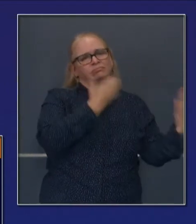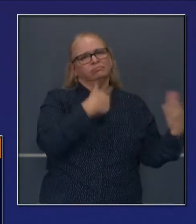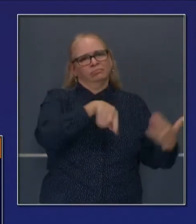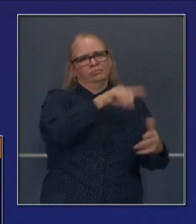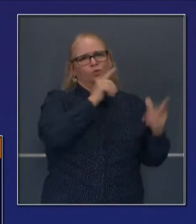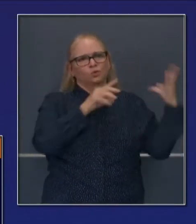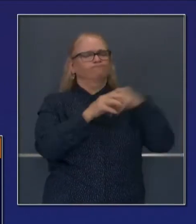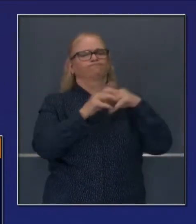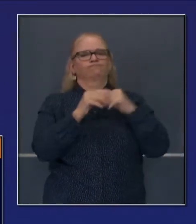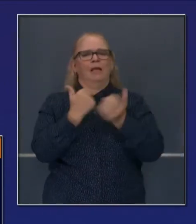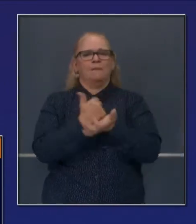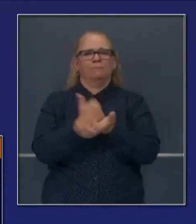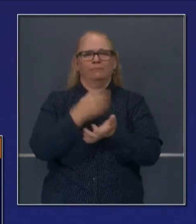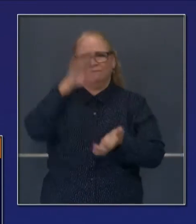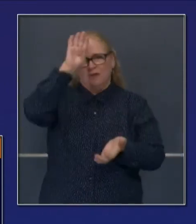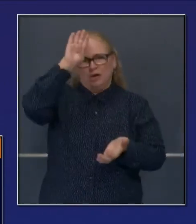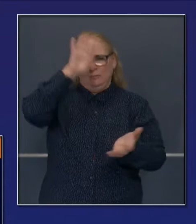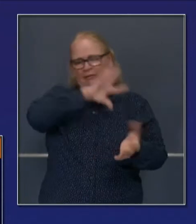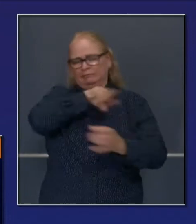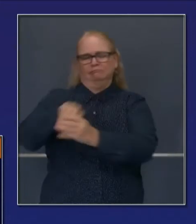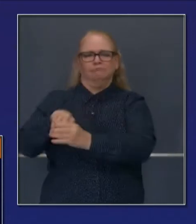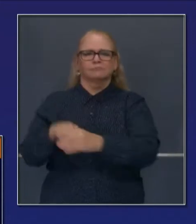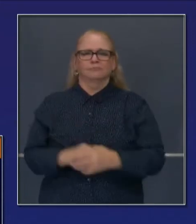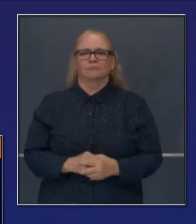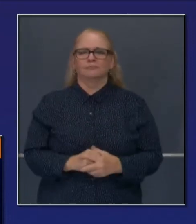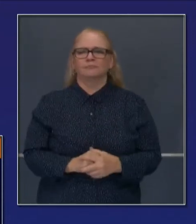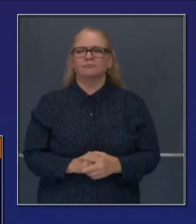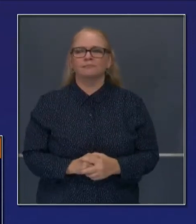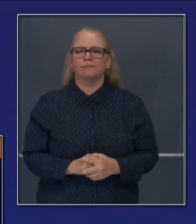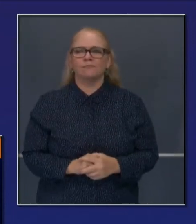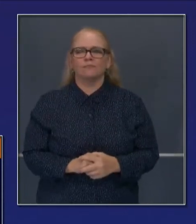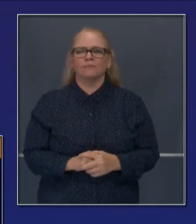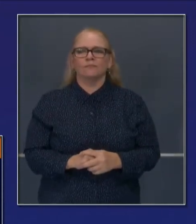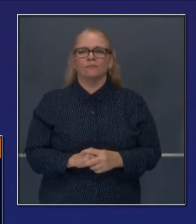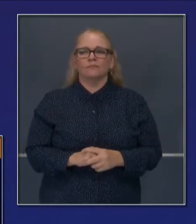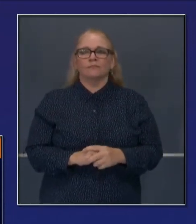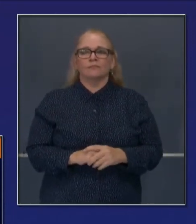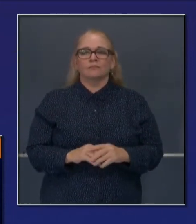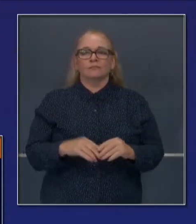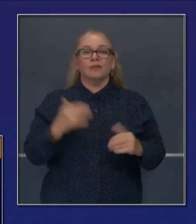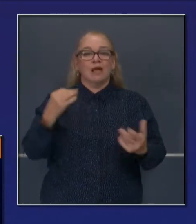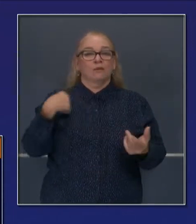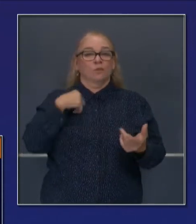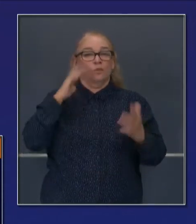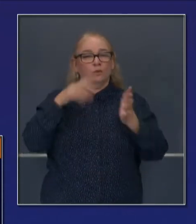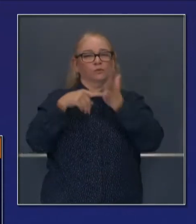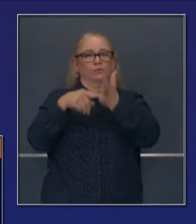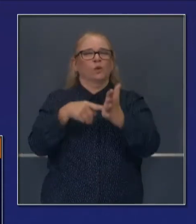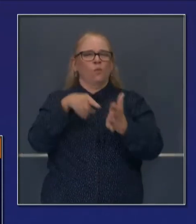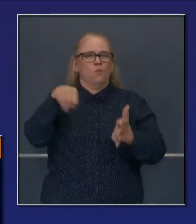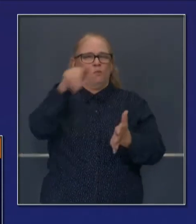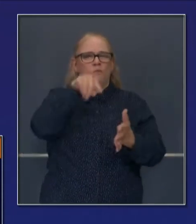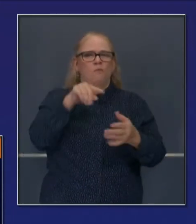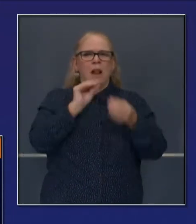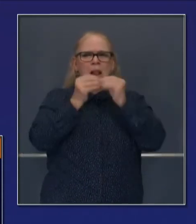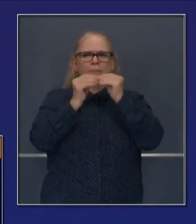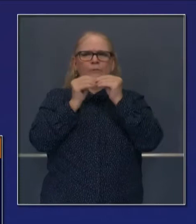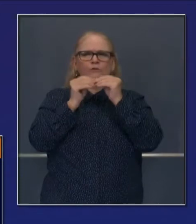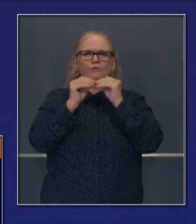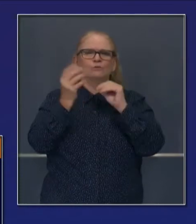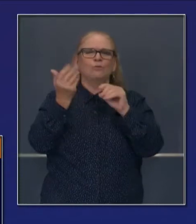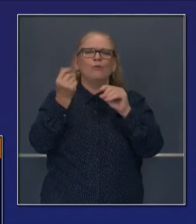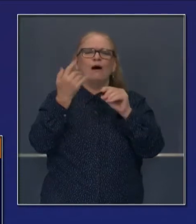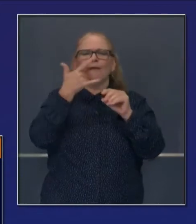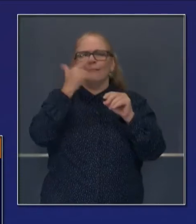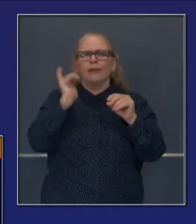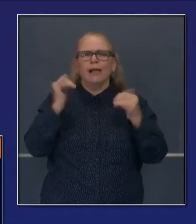presentation. And so in just a moment, I'll get back as we get this presentation up, because I want to make sure that we are providing all of